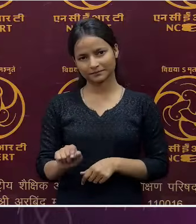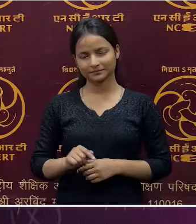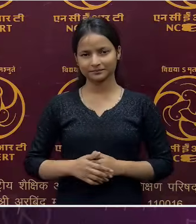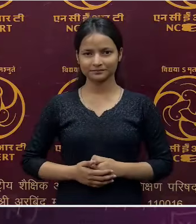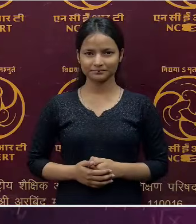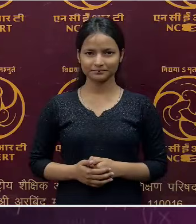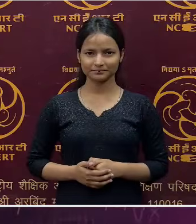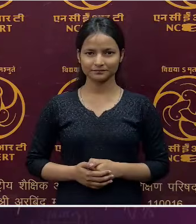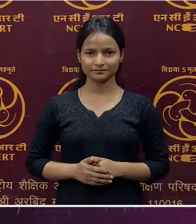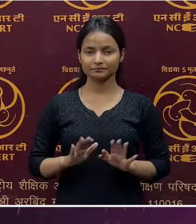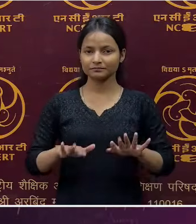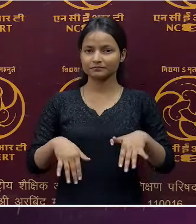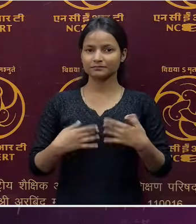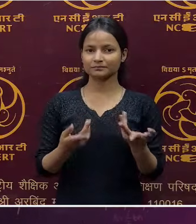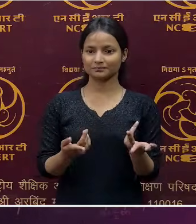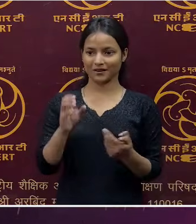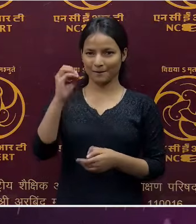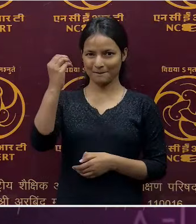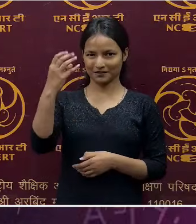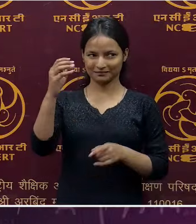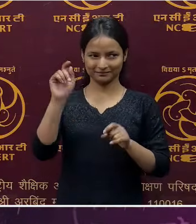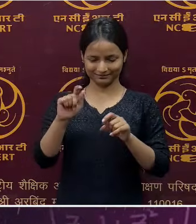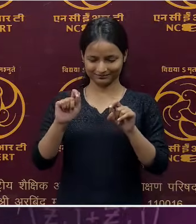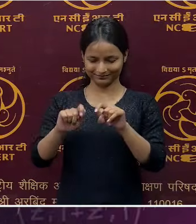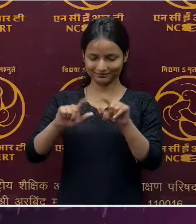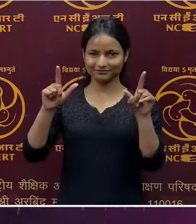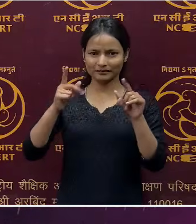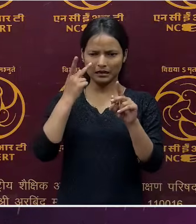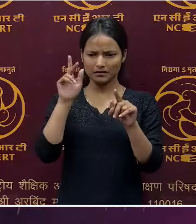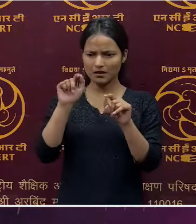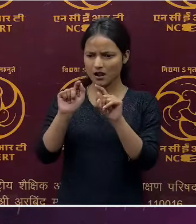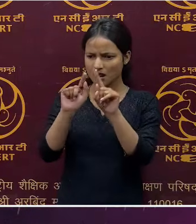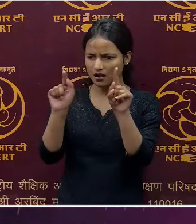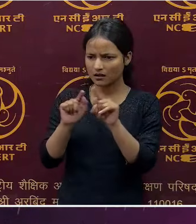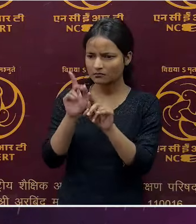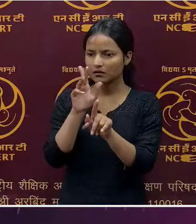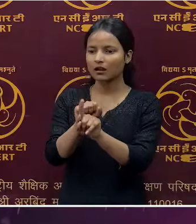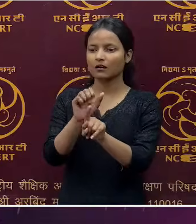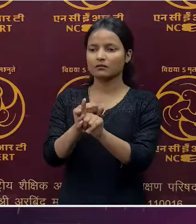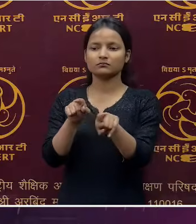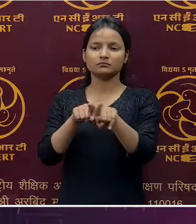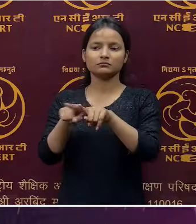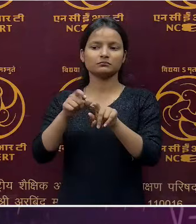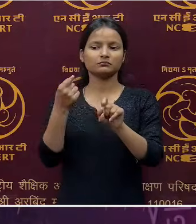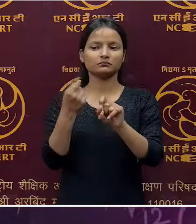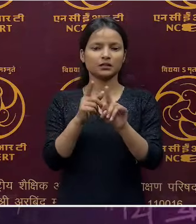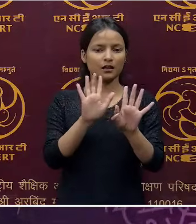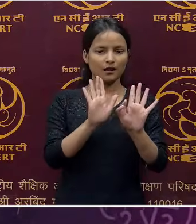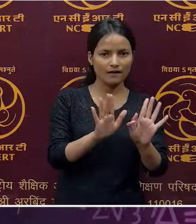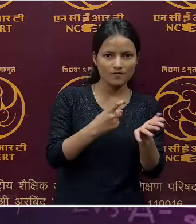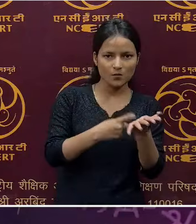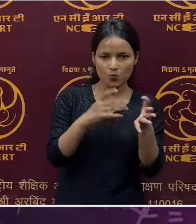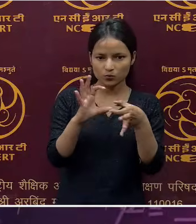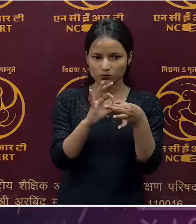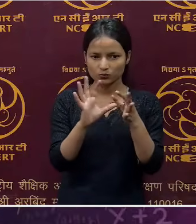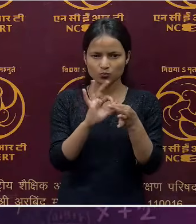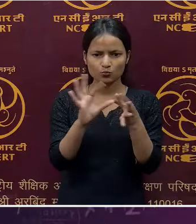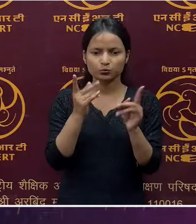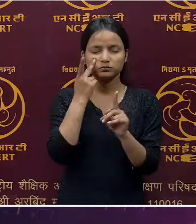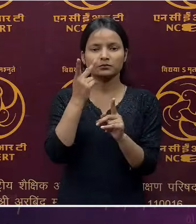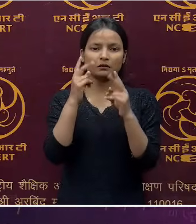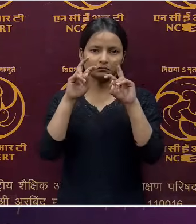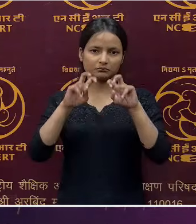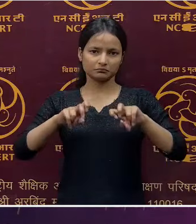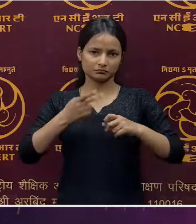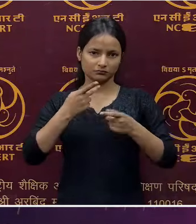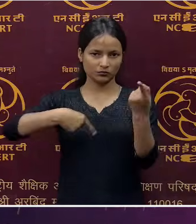to click on the bulbs, and we are showing which is the example of relation or not. Now we can see that all the